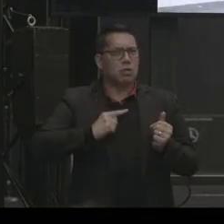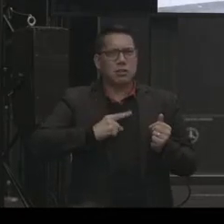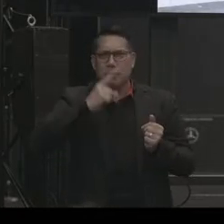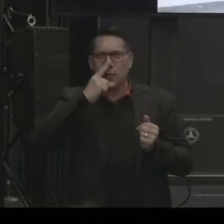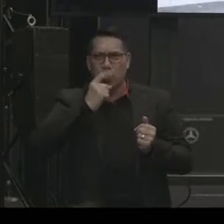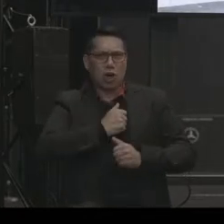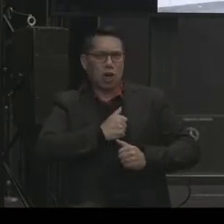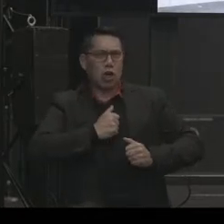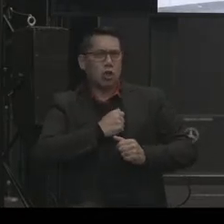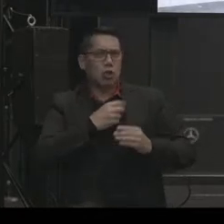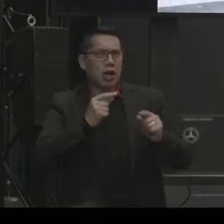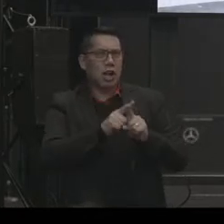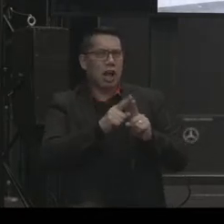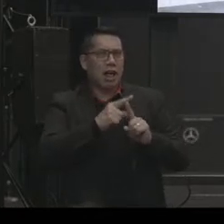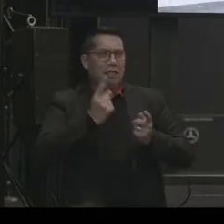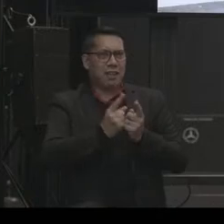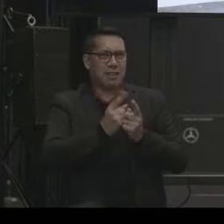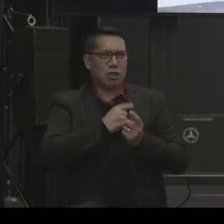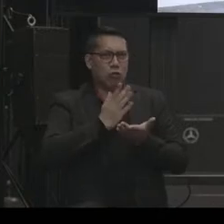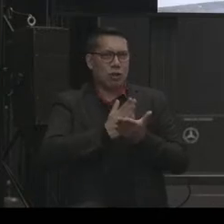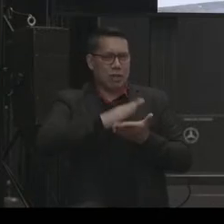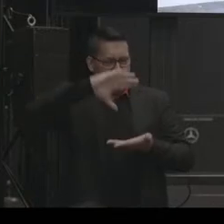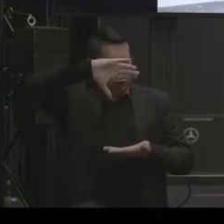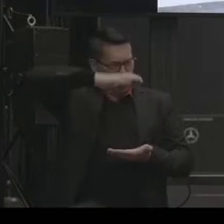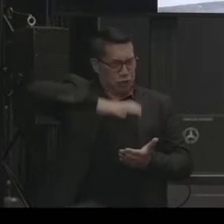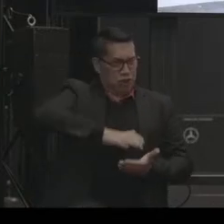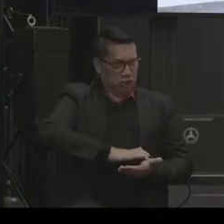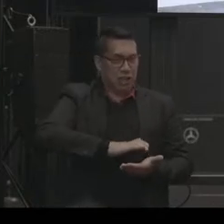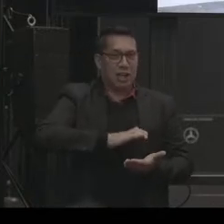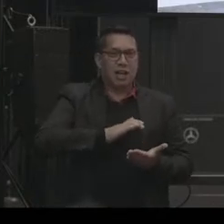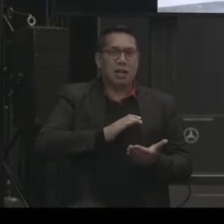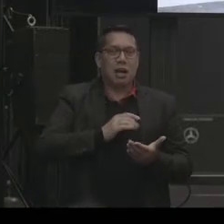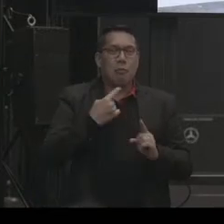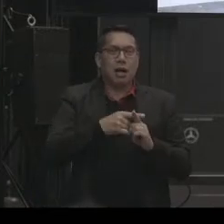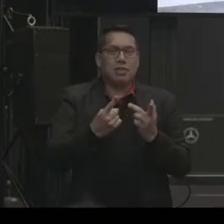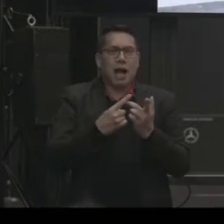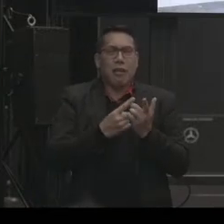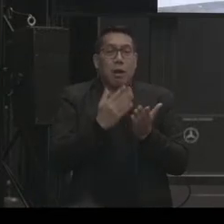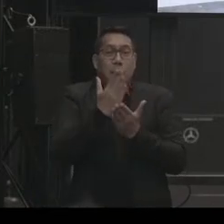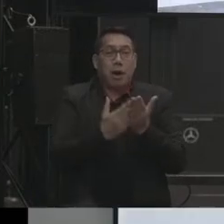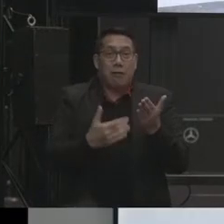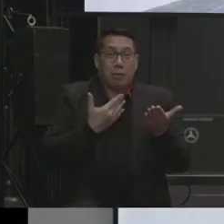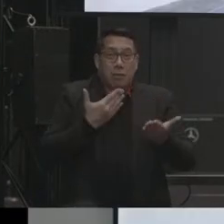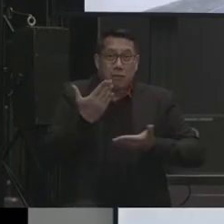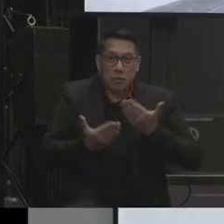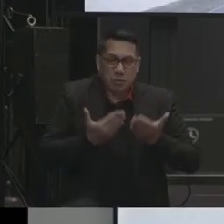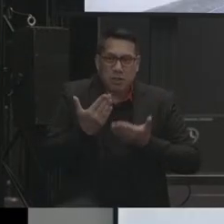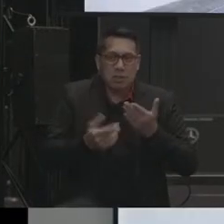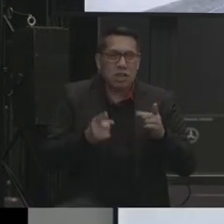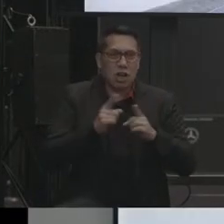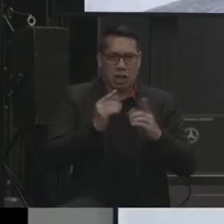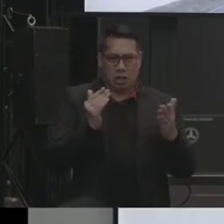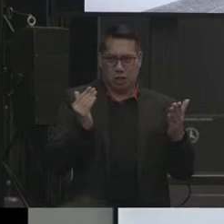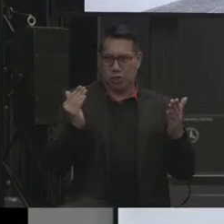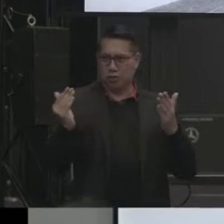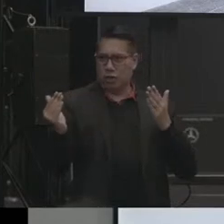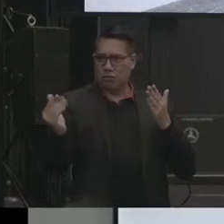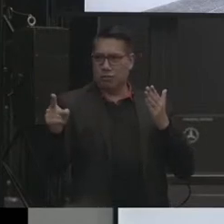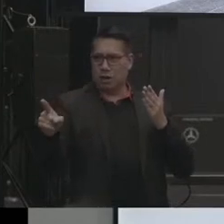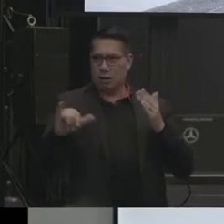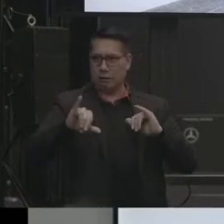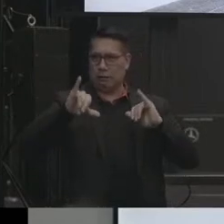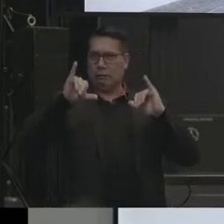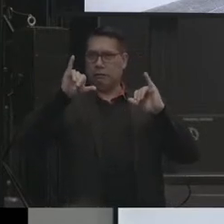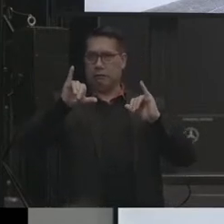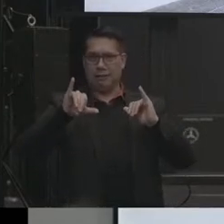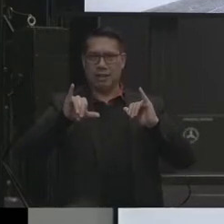enjoy things getting squished. And then with the added element of the performance, which is, like, you know, contrasting this tragedy with,